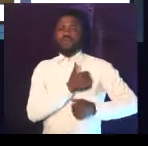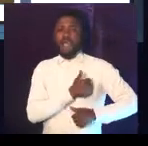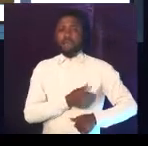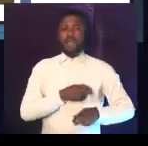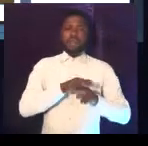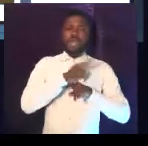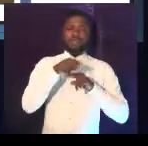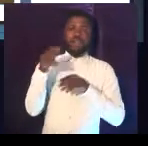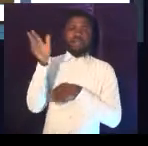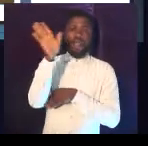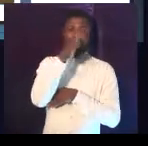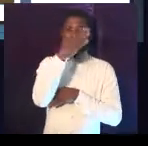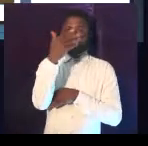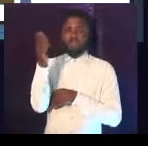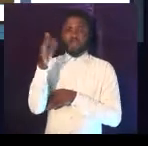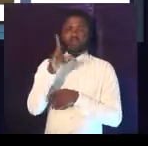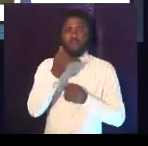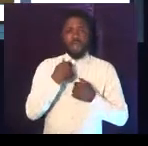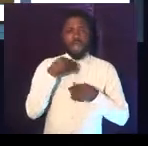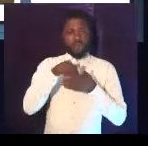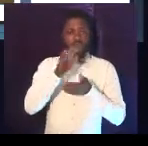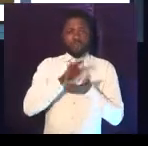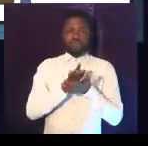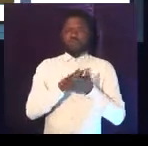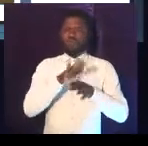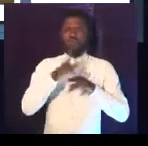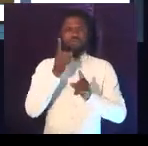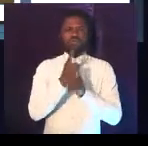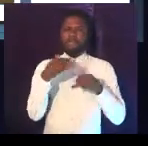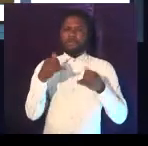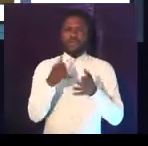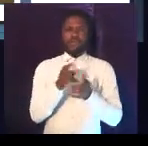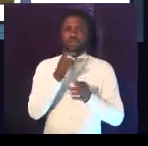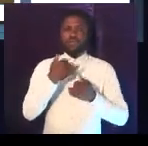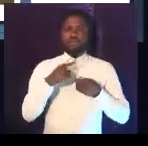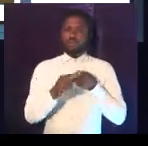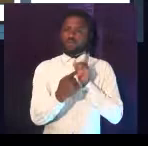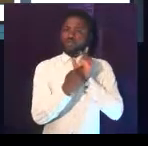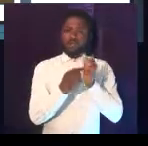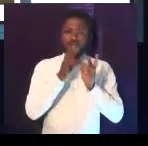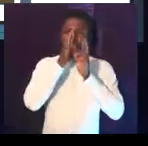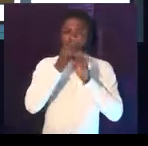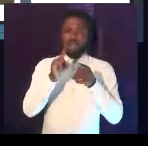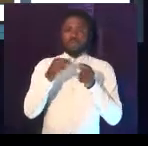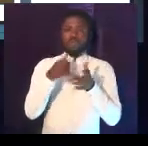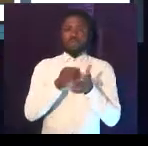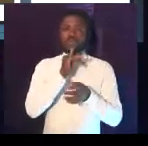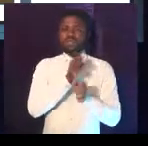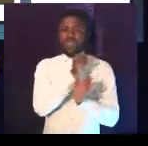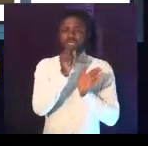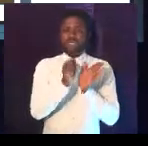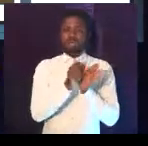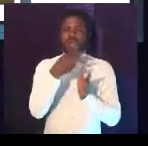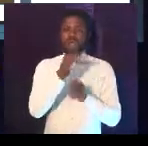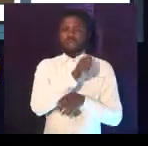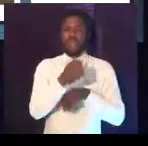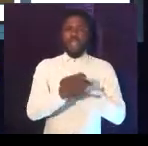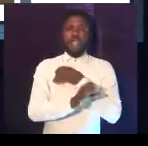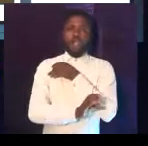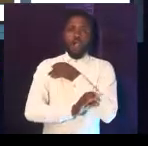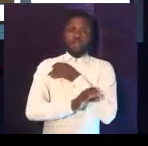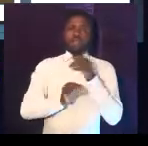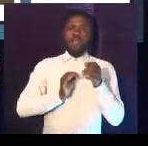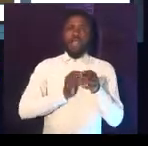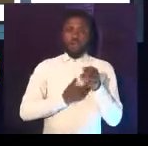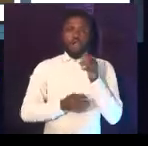have national flag in your school, so you should not just play with it anyhow. You have to show respect to it because it's a symbol of